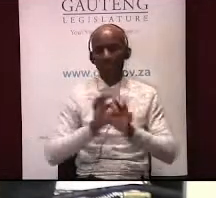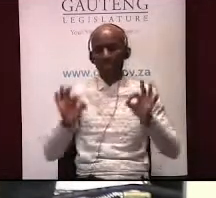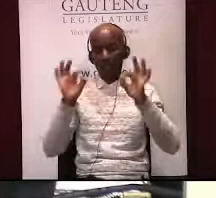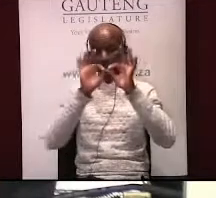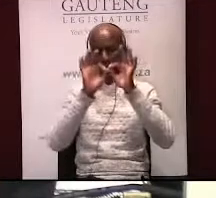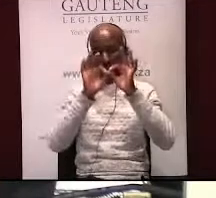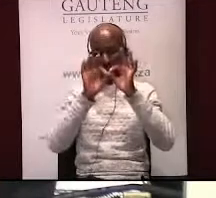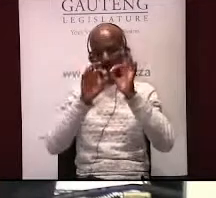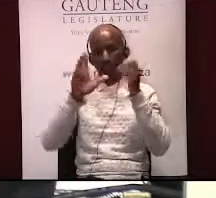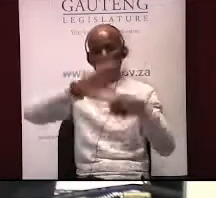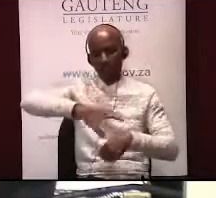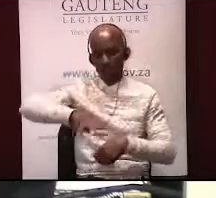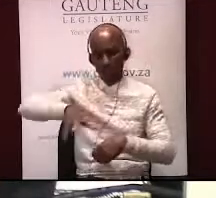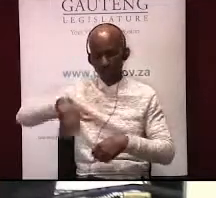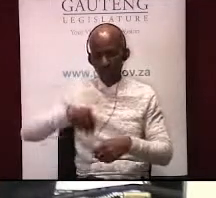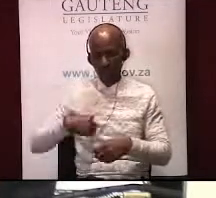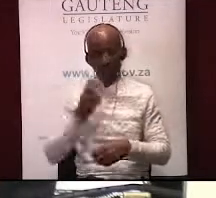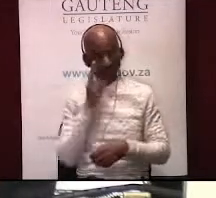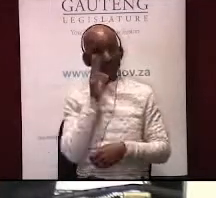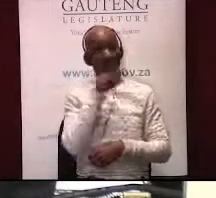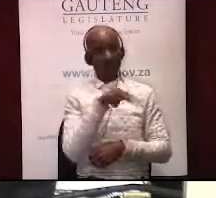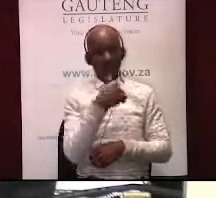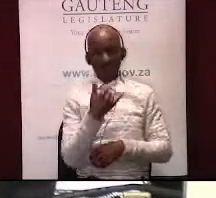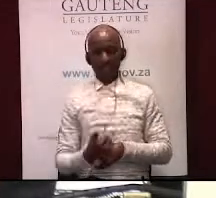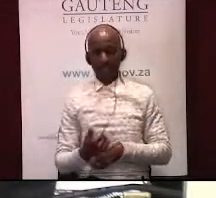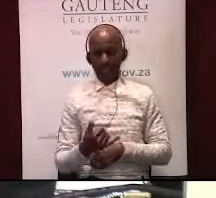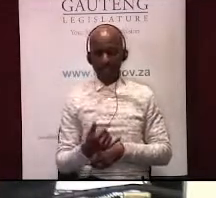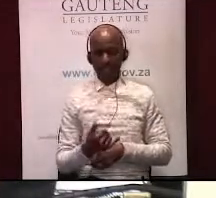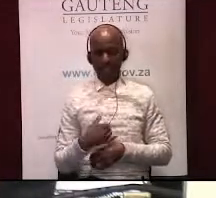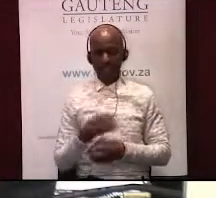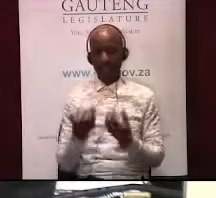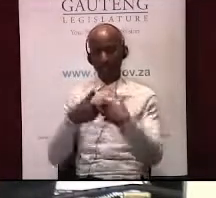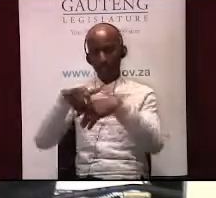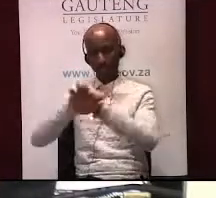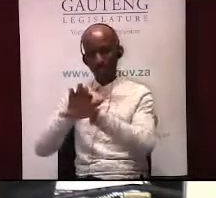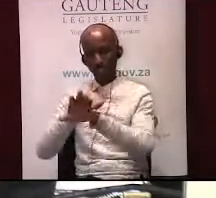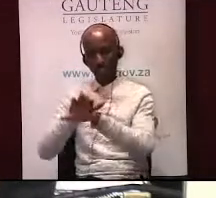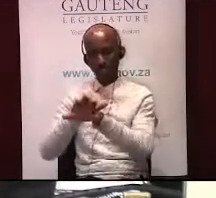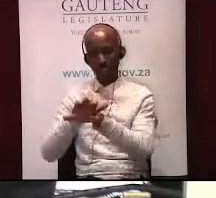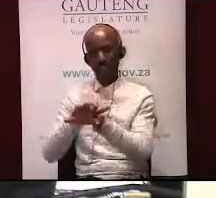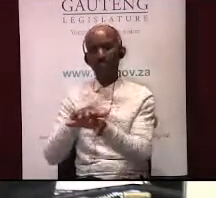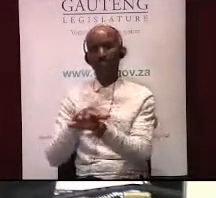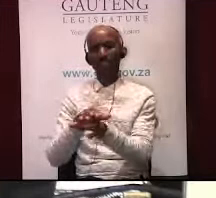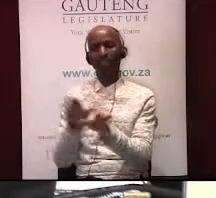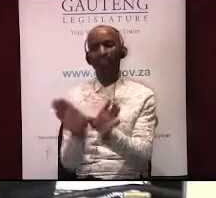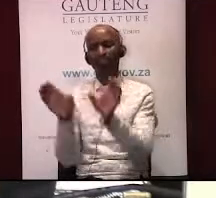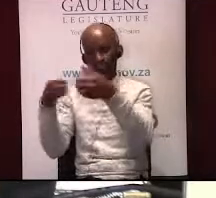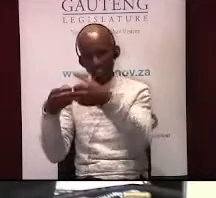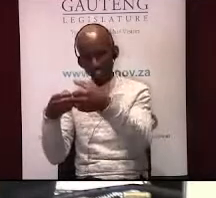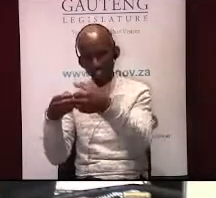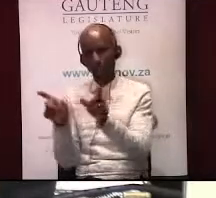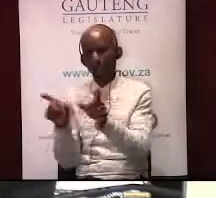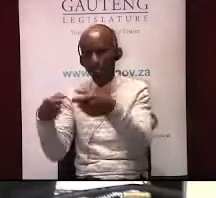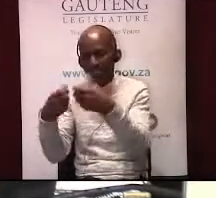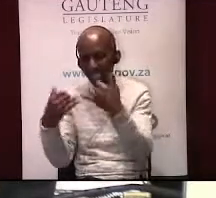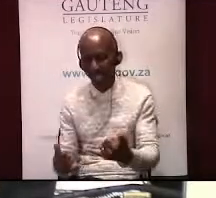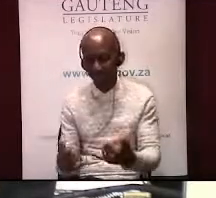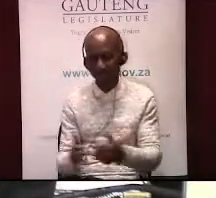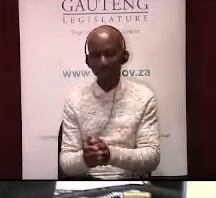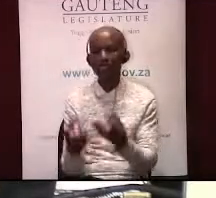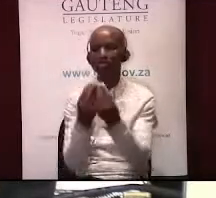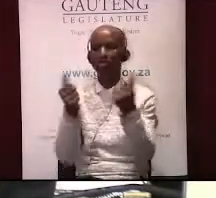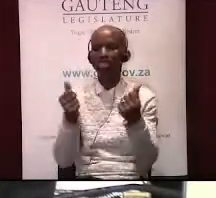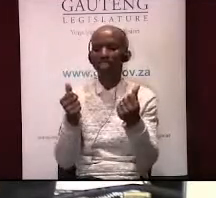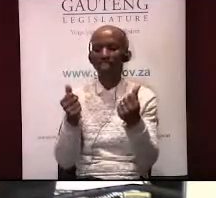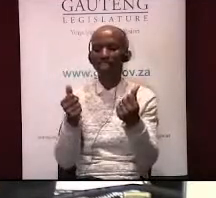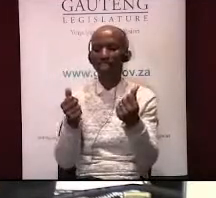province. Our view as this multi-party committee of the legislature is that the solutions to our problems can